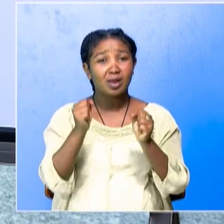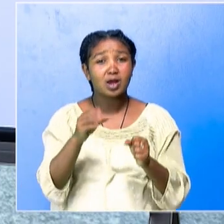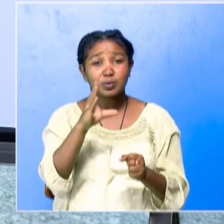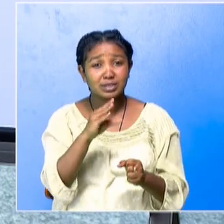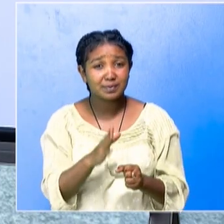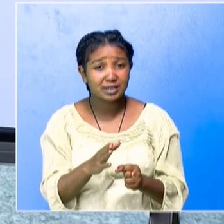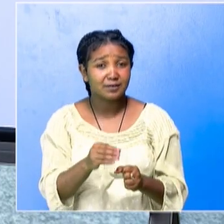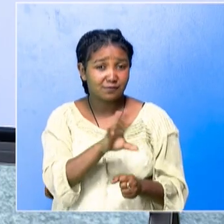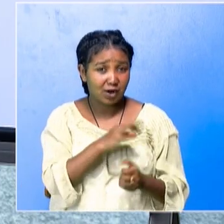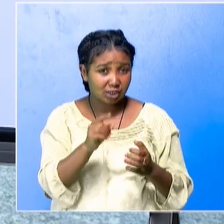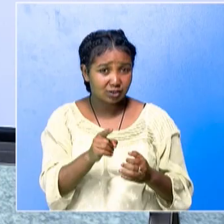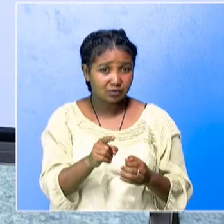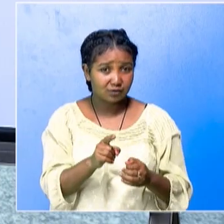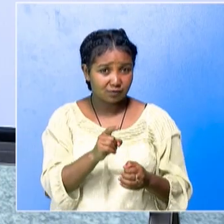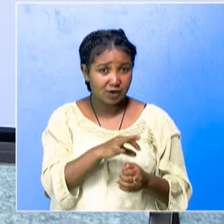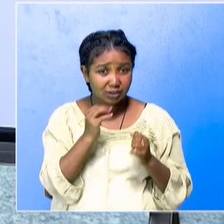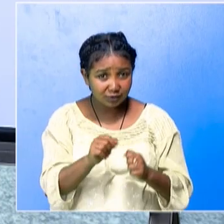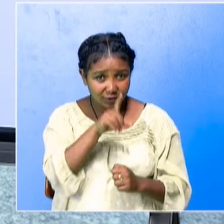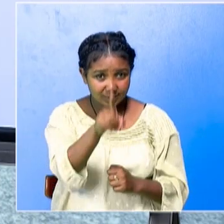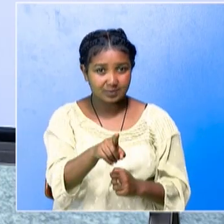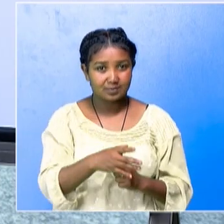speak French?